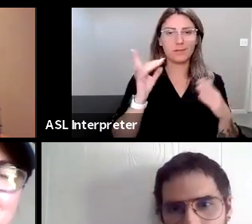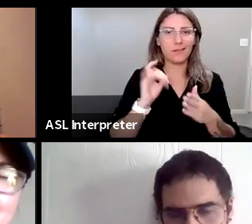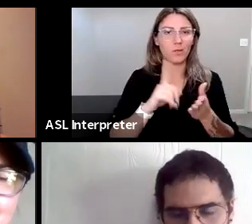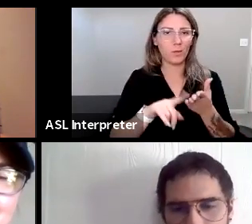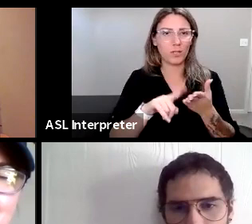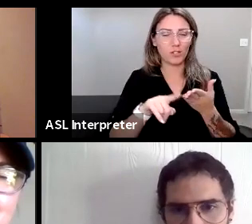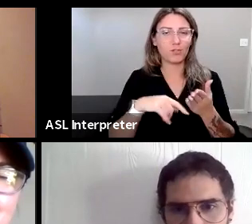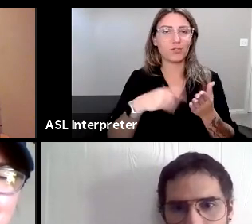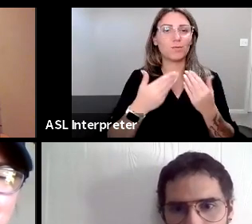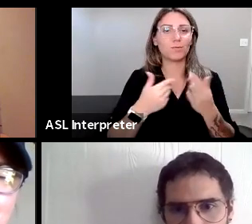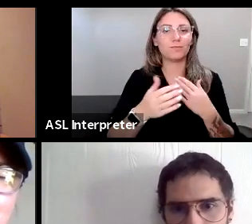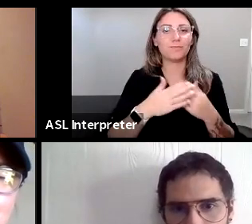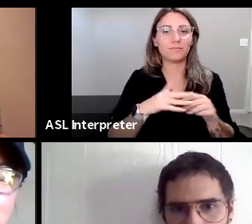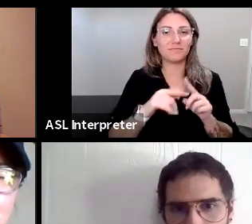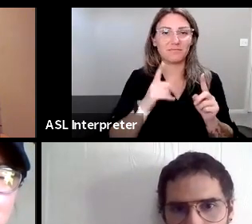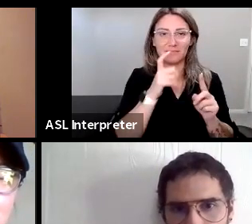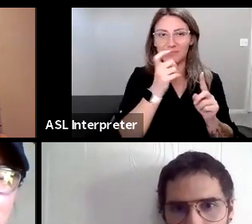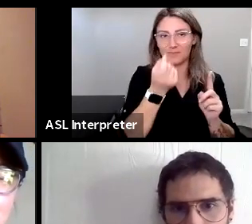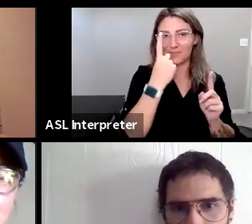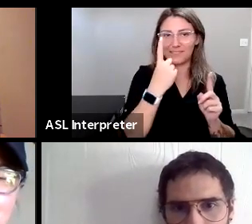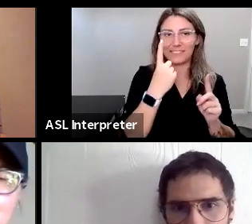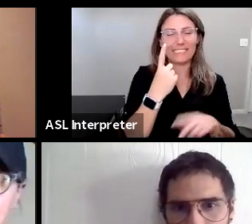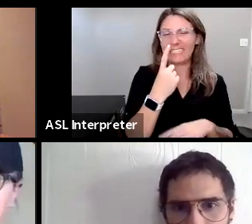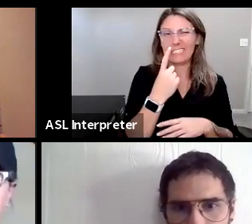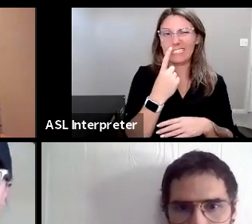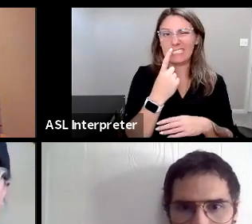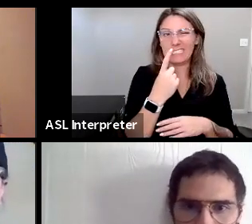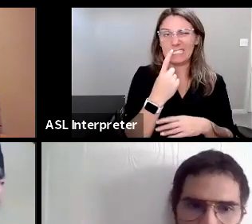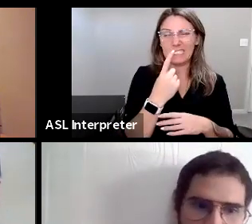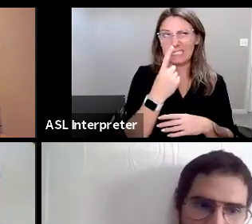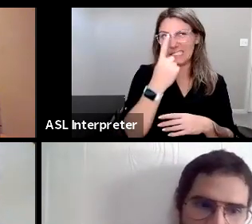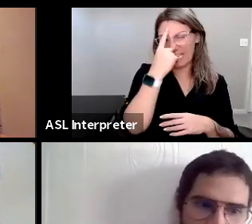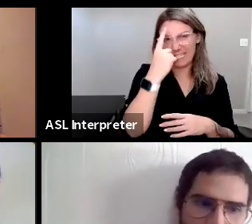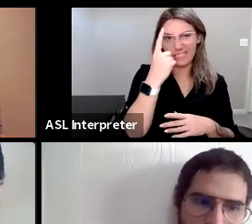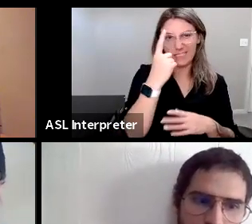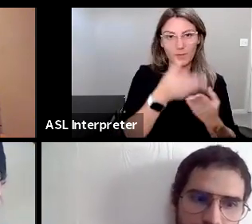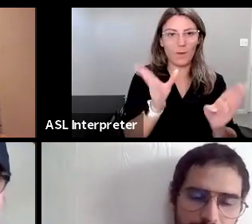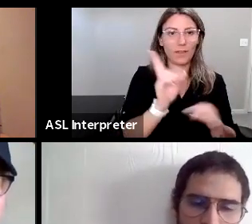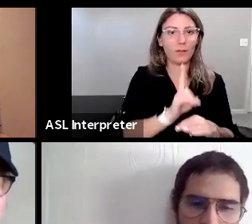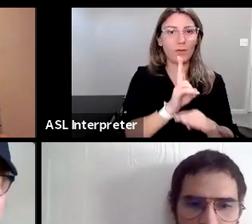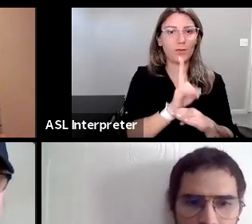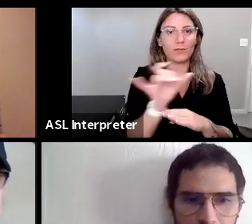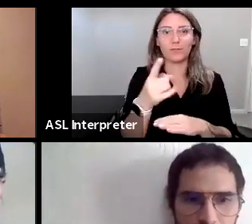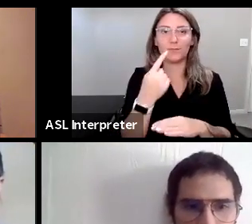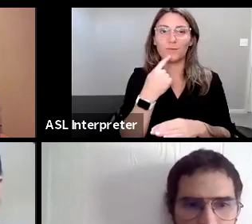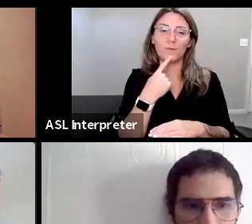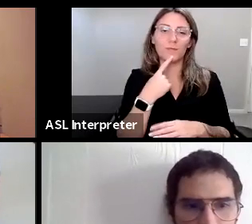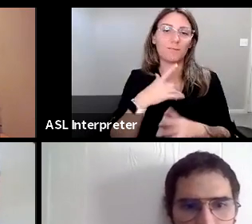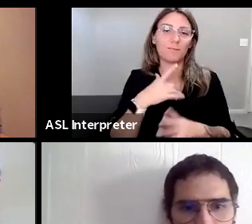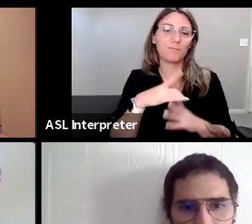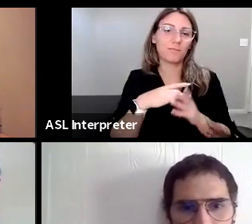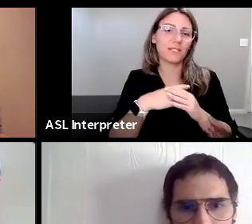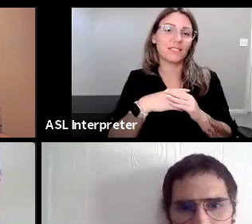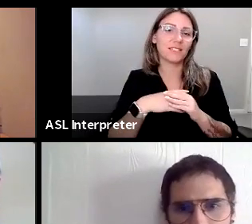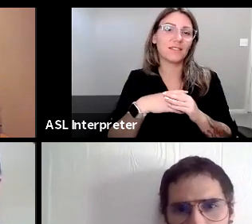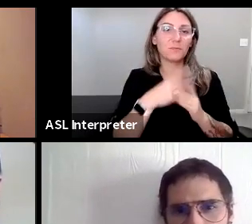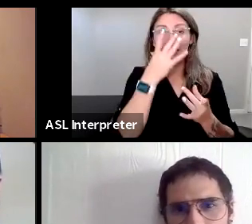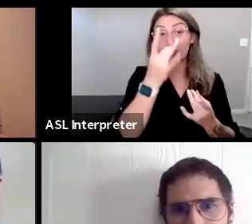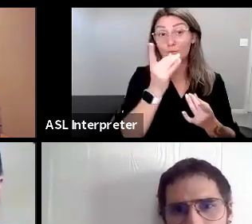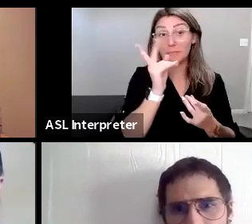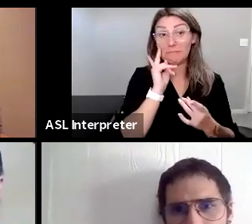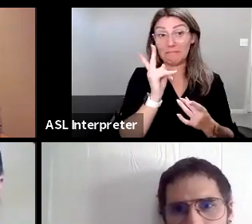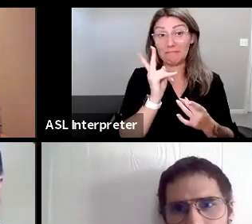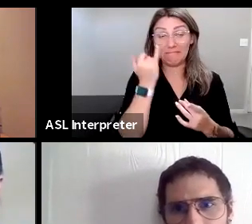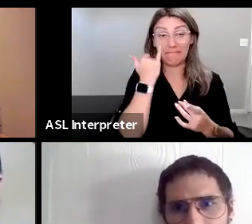whatnot. But I don't think it's widely used as some of you were saying. It would be interesting to see if